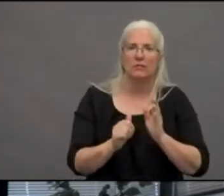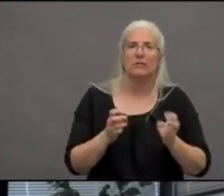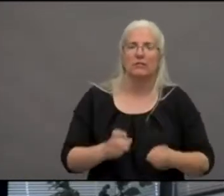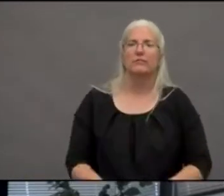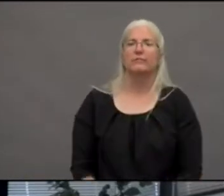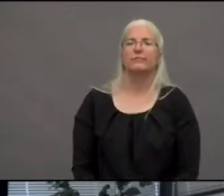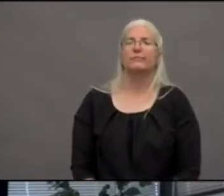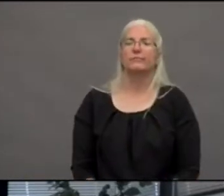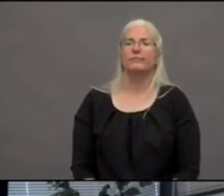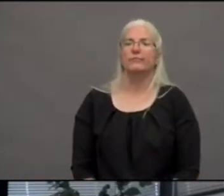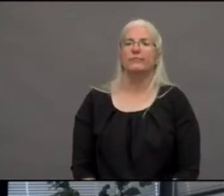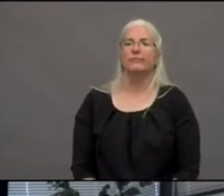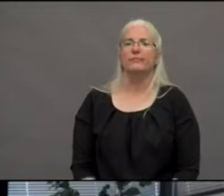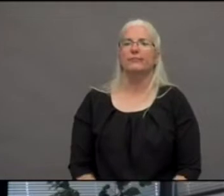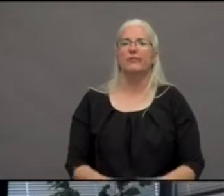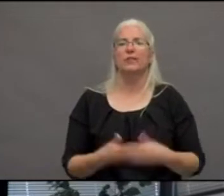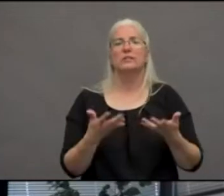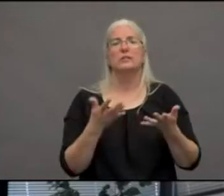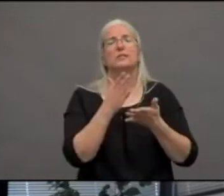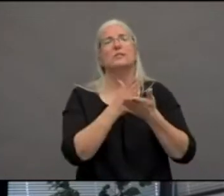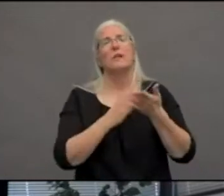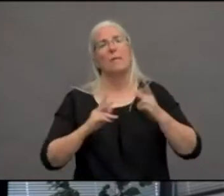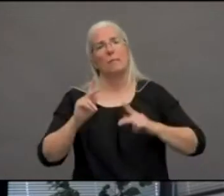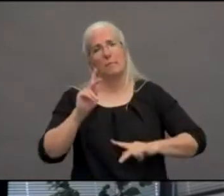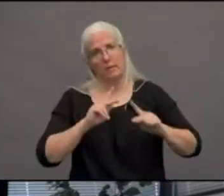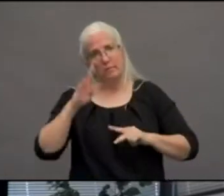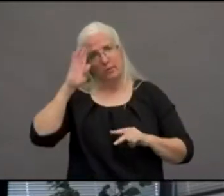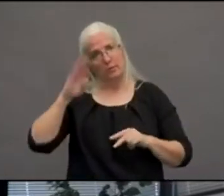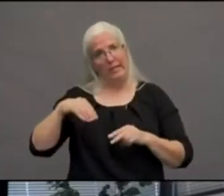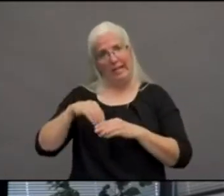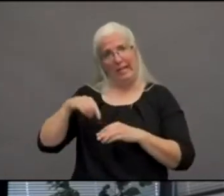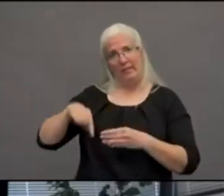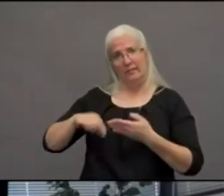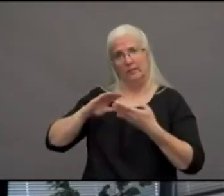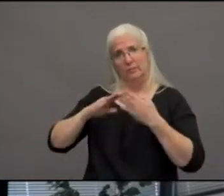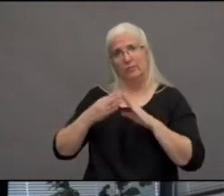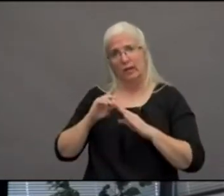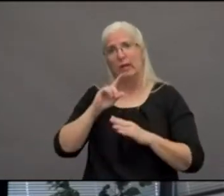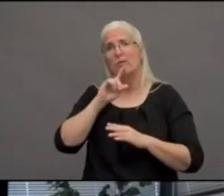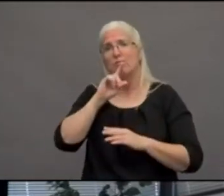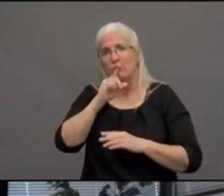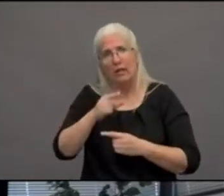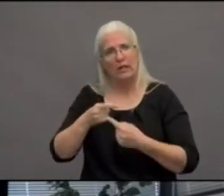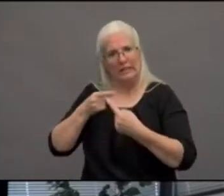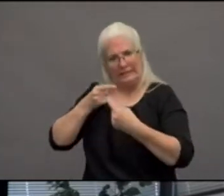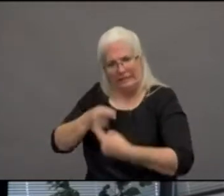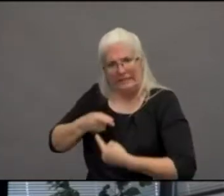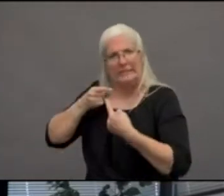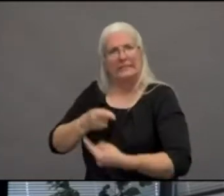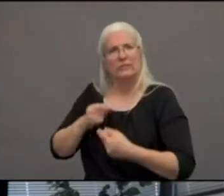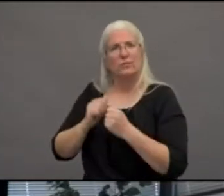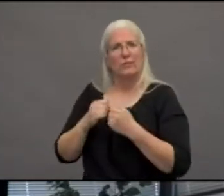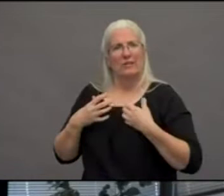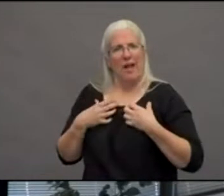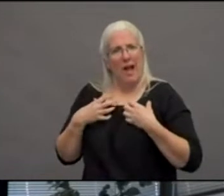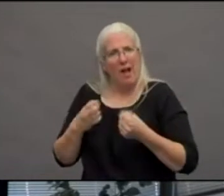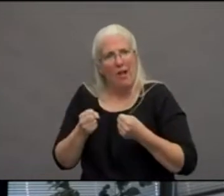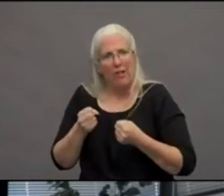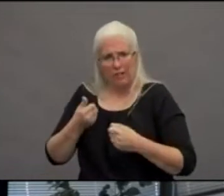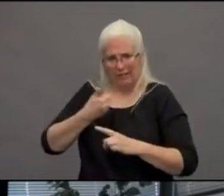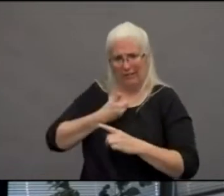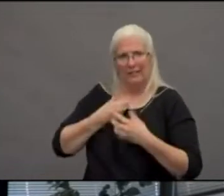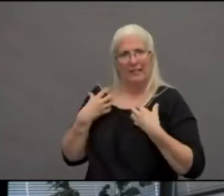community are facing some really significant adversity. So there's the health concerns, but there's also